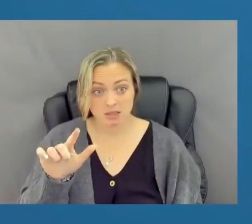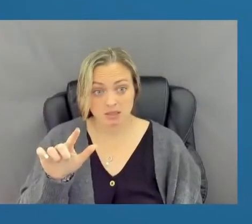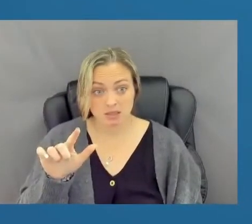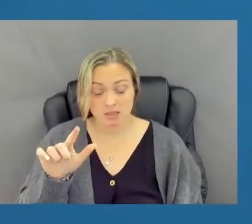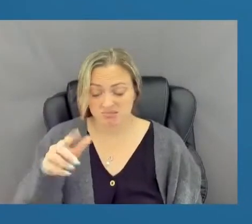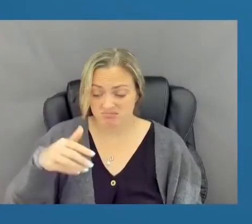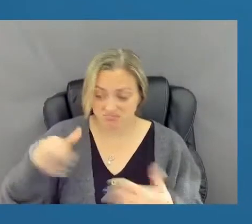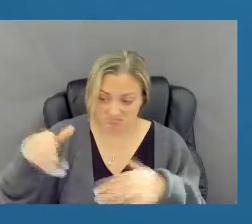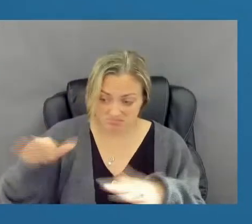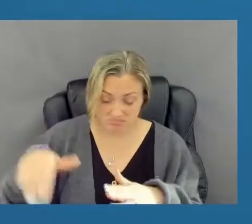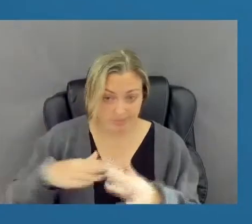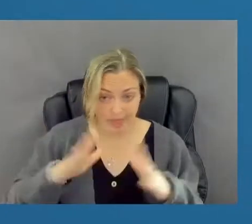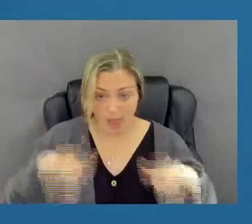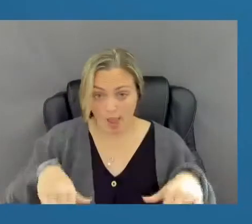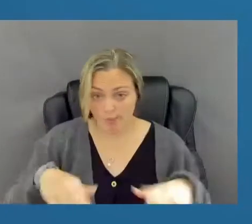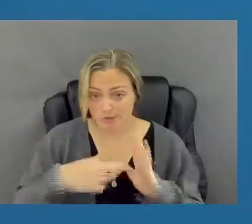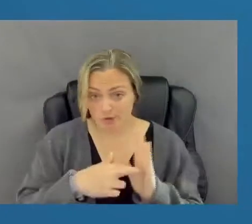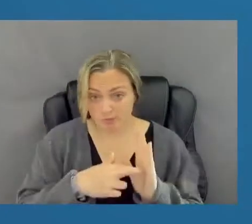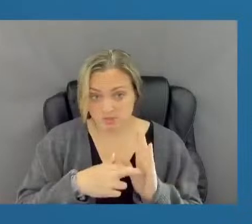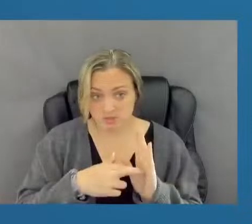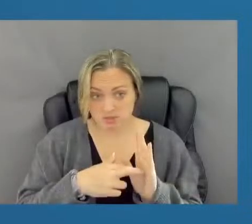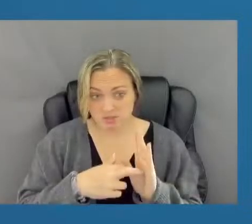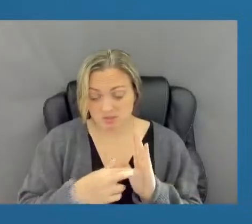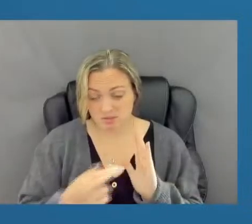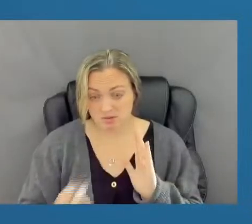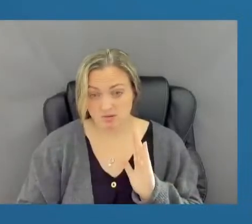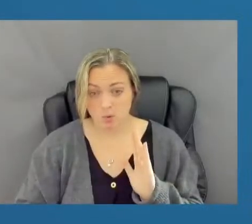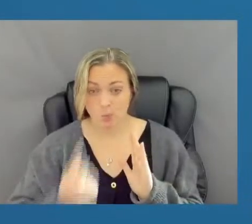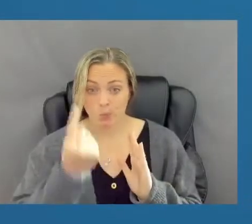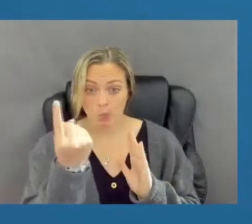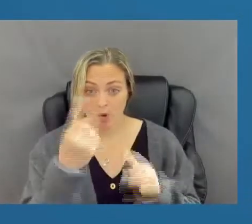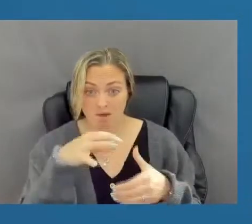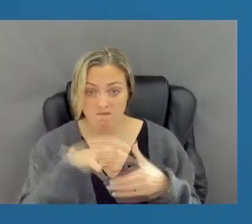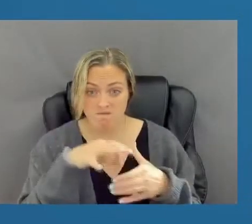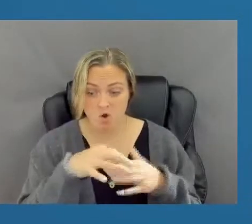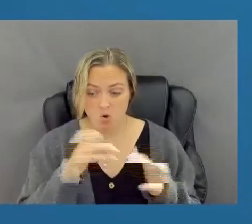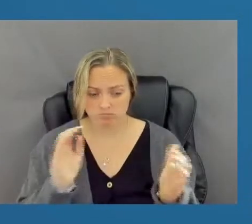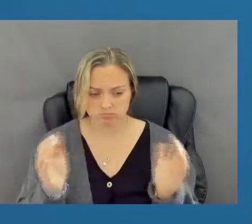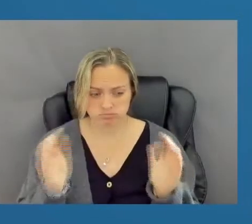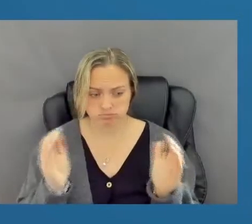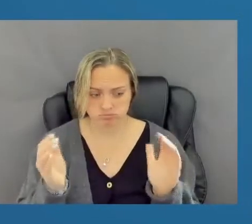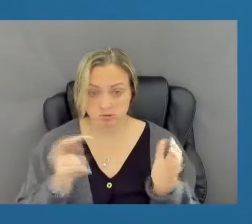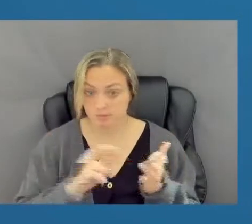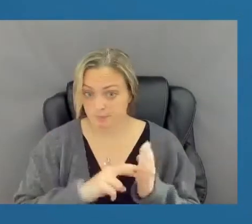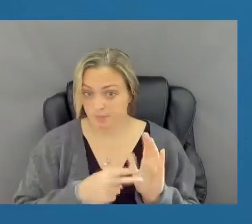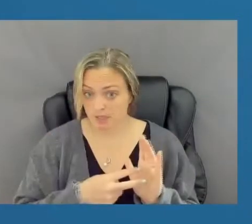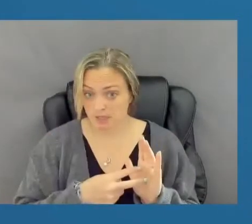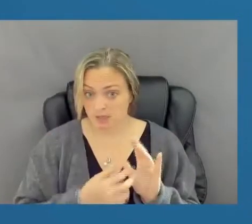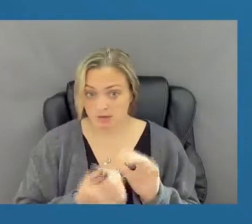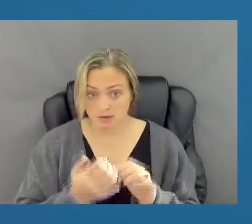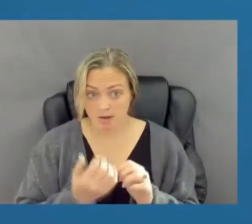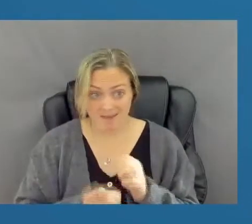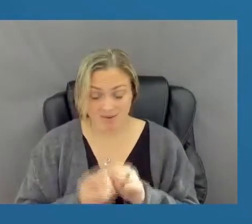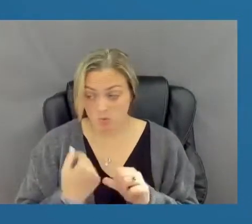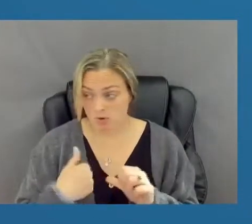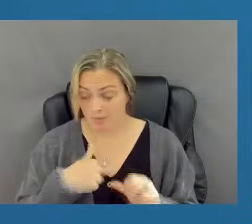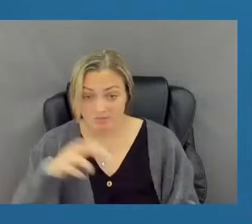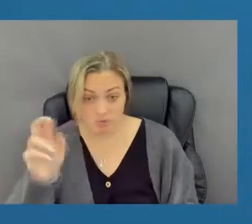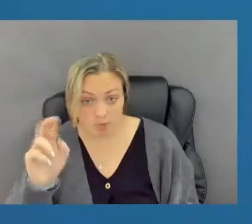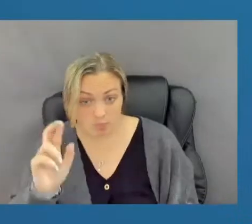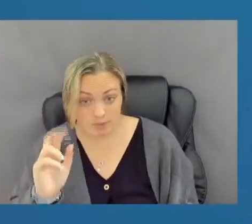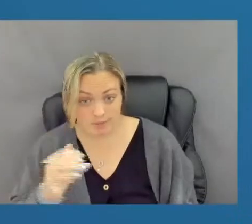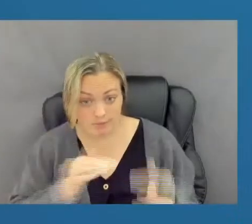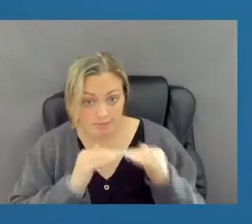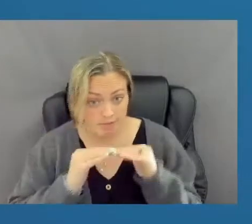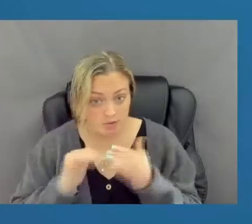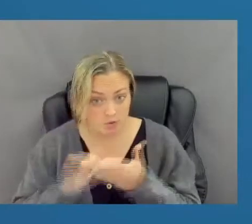of Representatives by just a single vote, which means that any one of my Republican colleagues in New